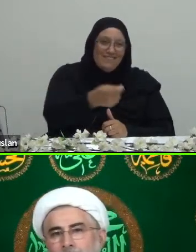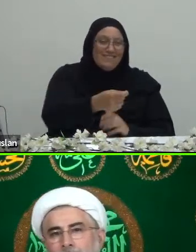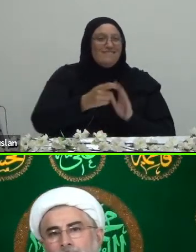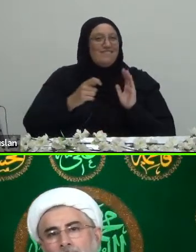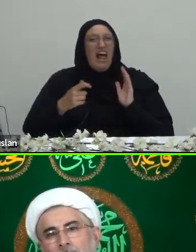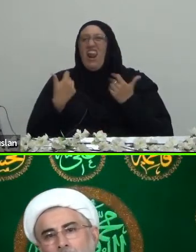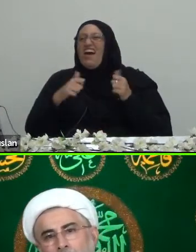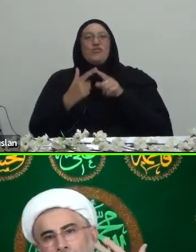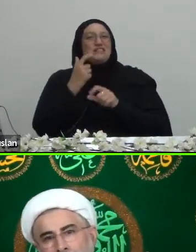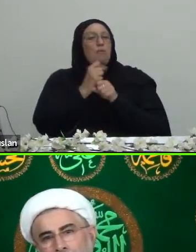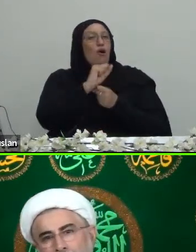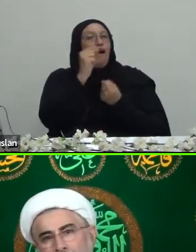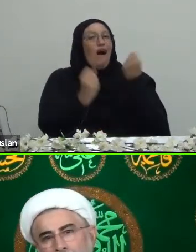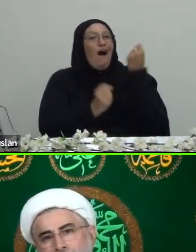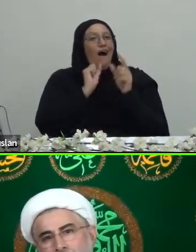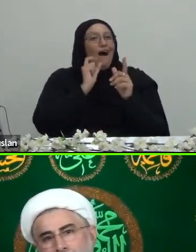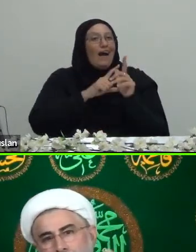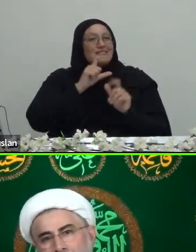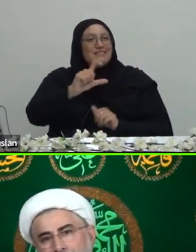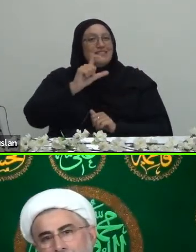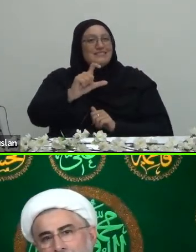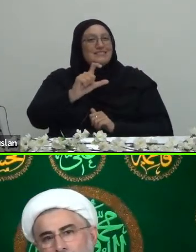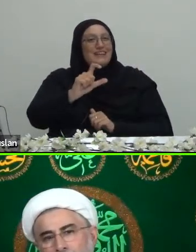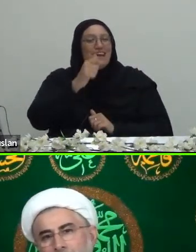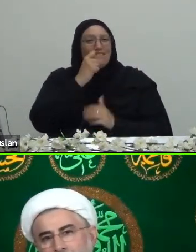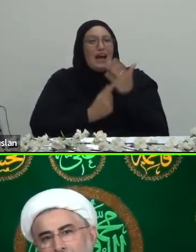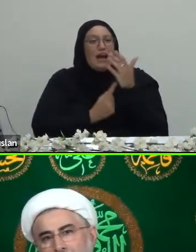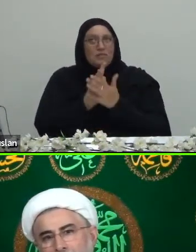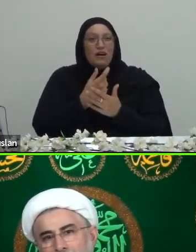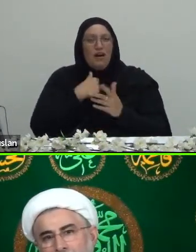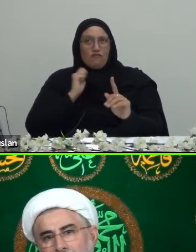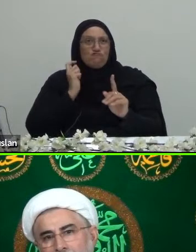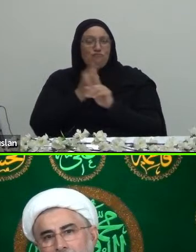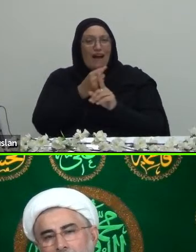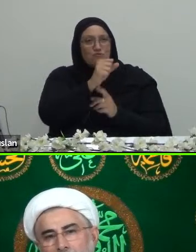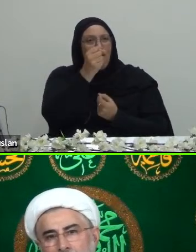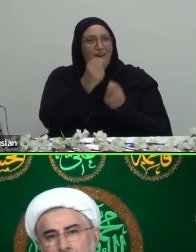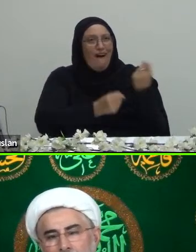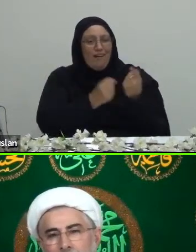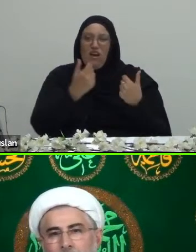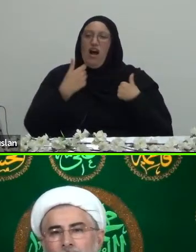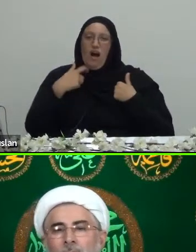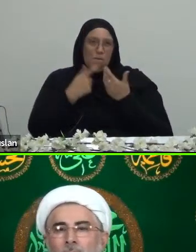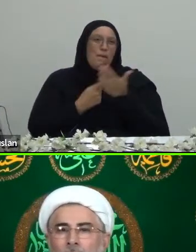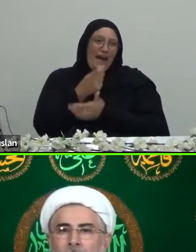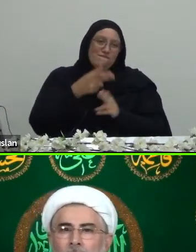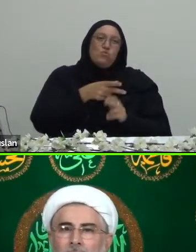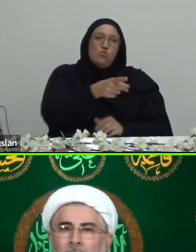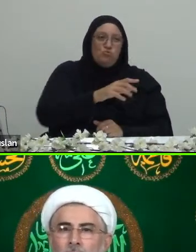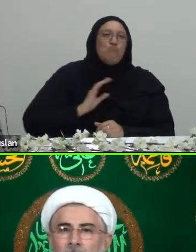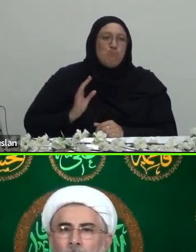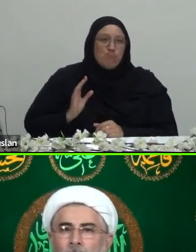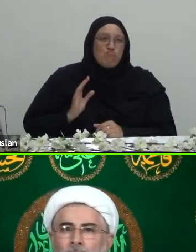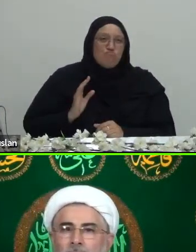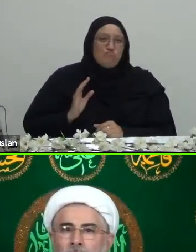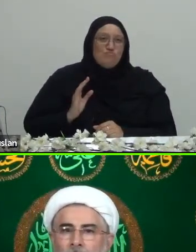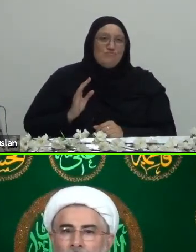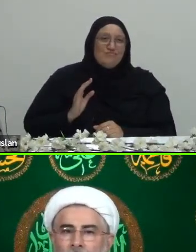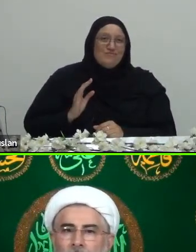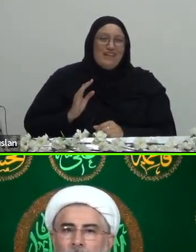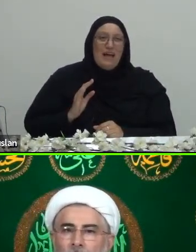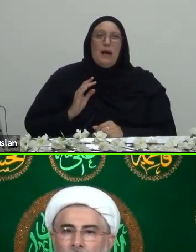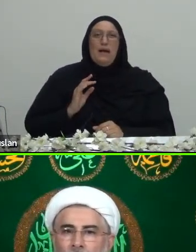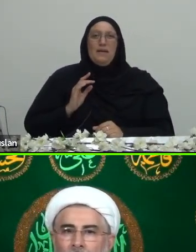for example, I will pay the compensation and whatever that any cost incurs on you, on the condition you pay me